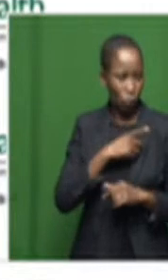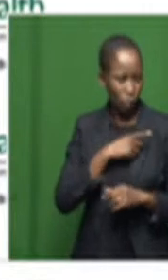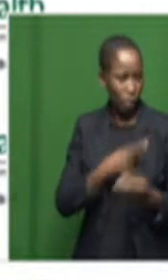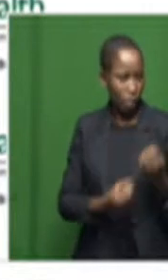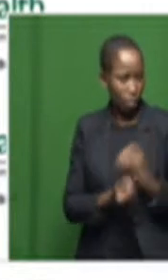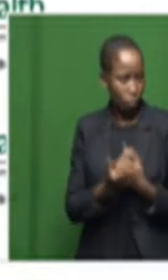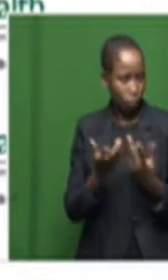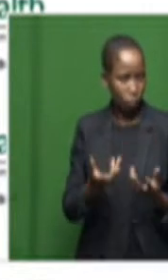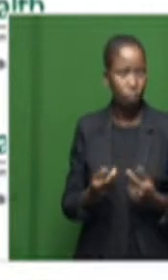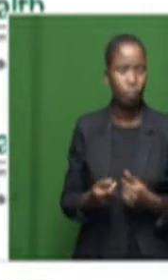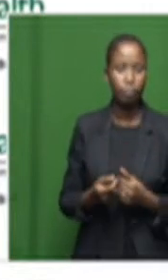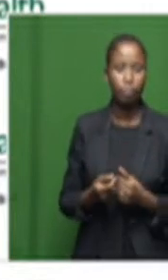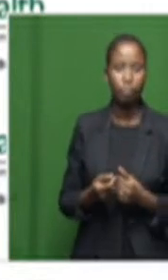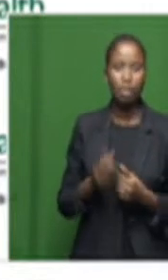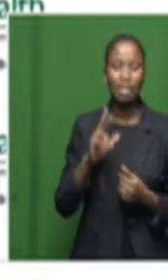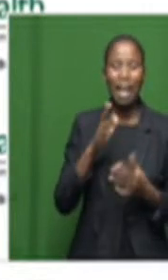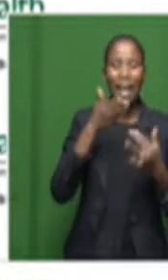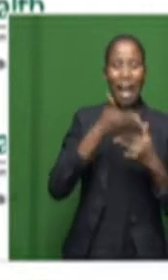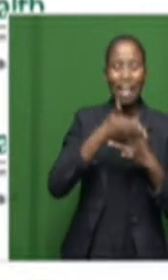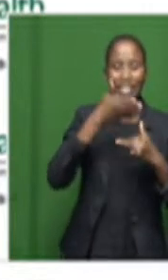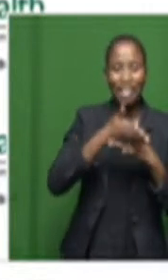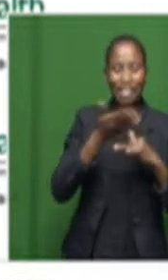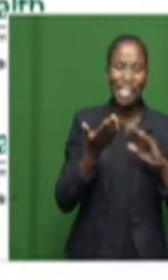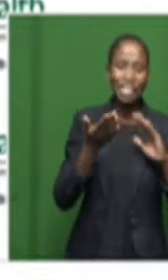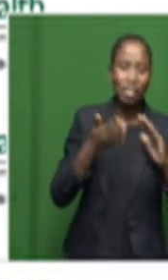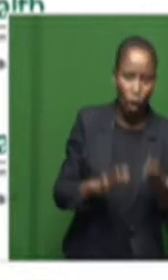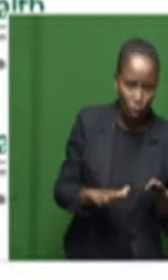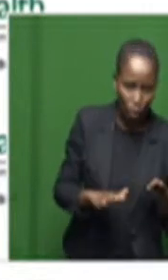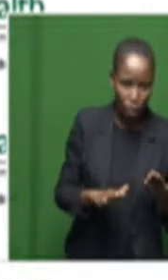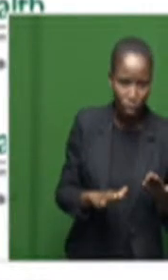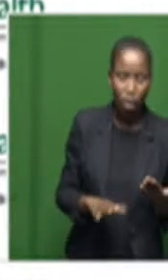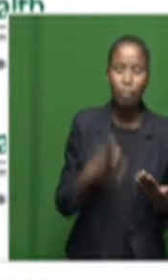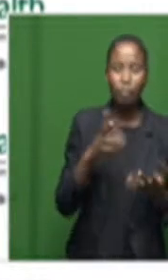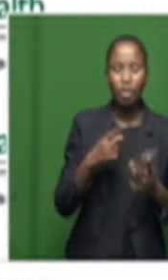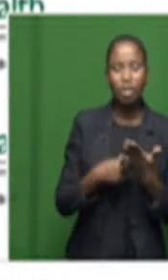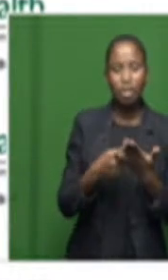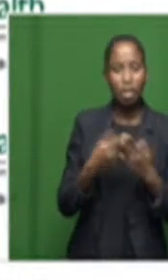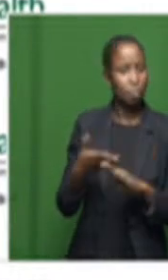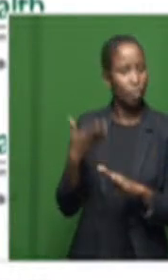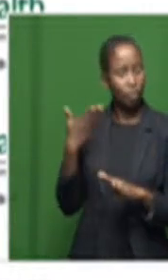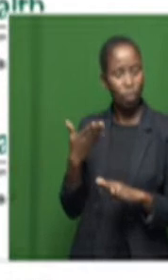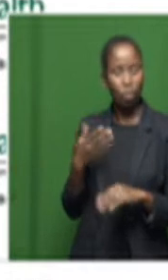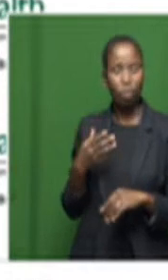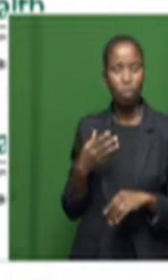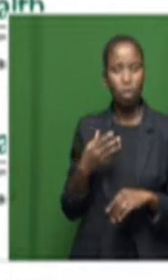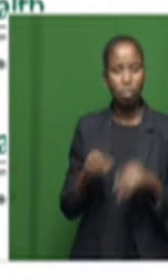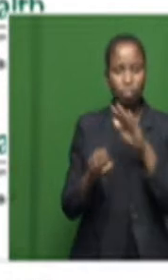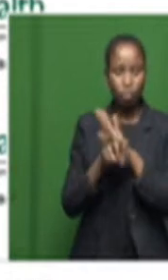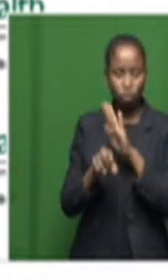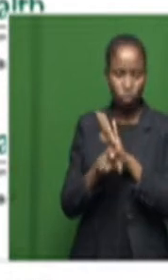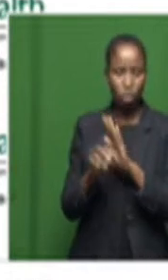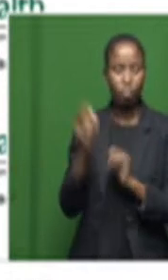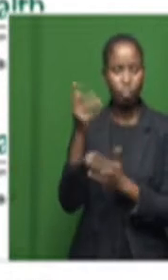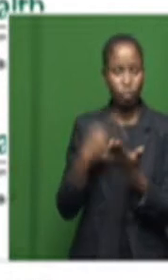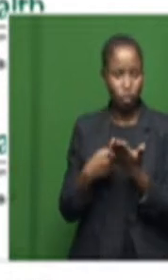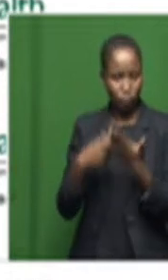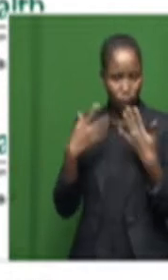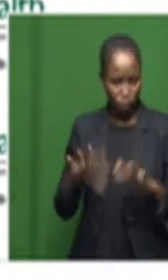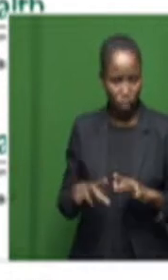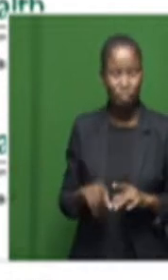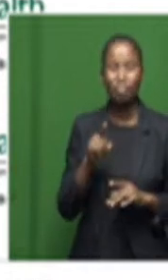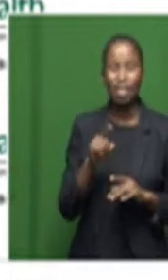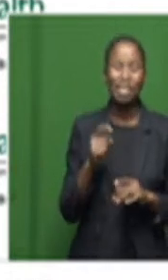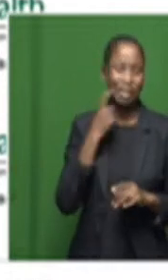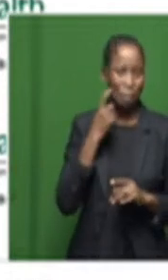the concept of excess deaths. We have discussed it in previous media discussions. Just very simply